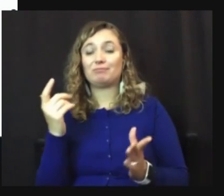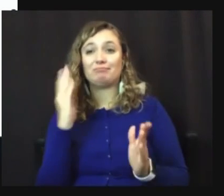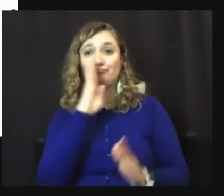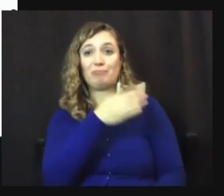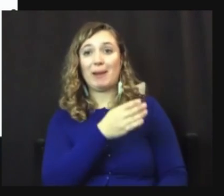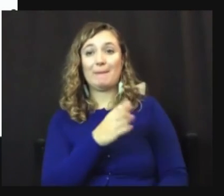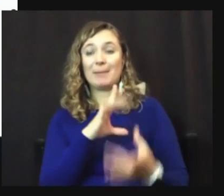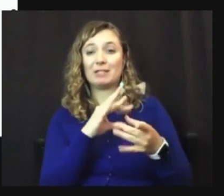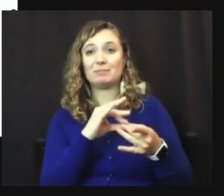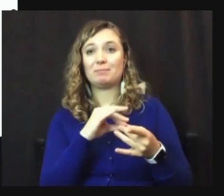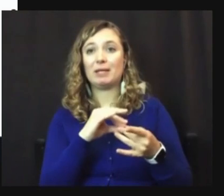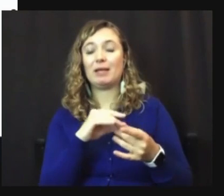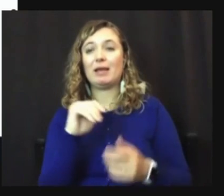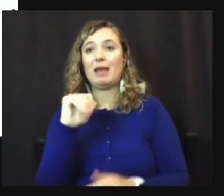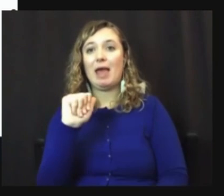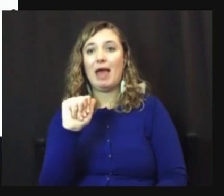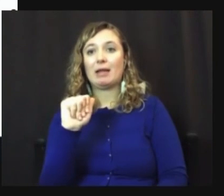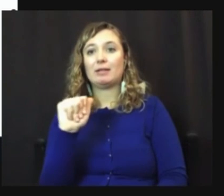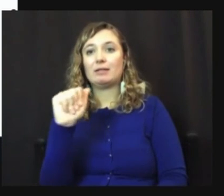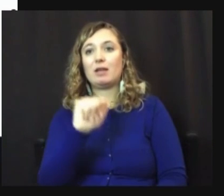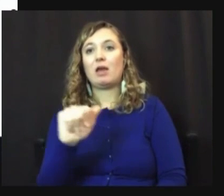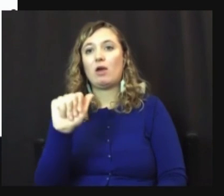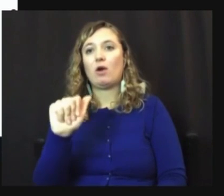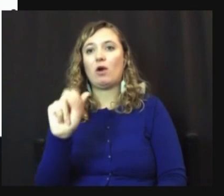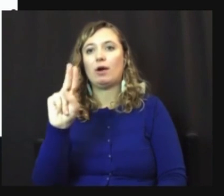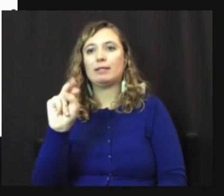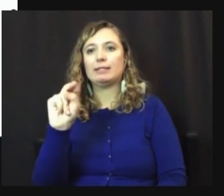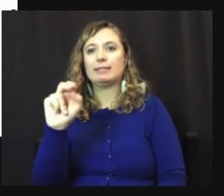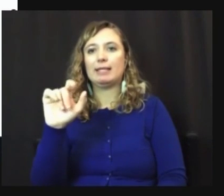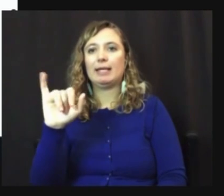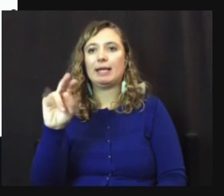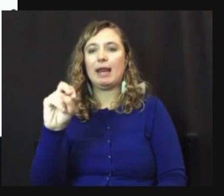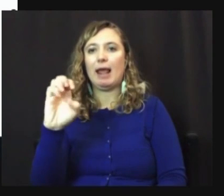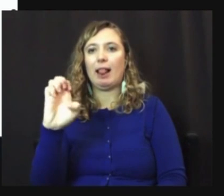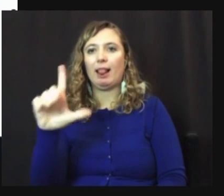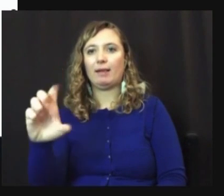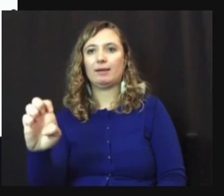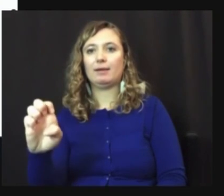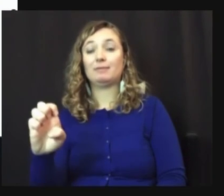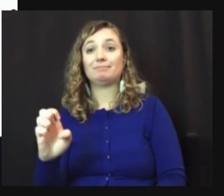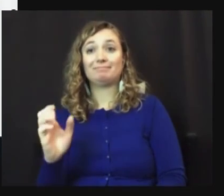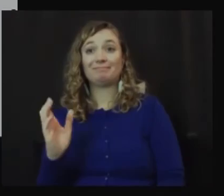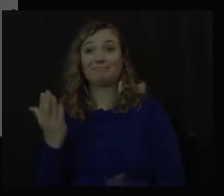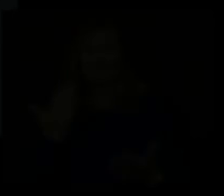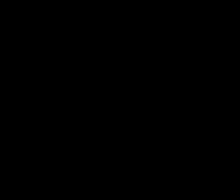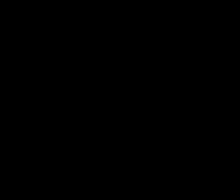Autianel. All right. Thank you. Have a good day.